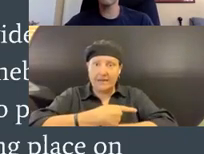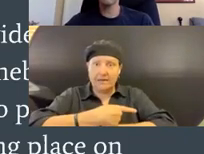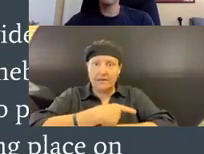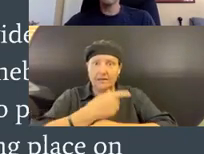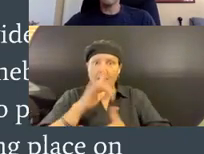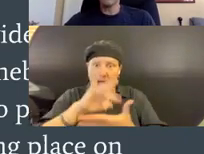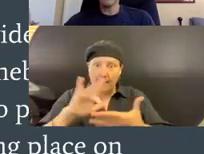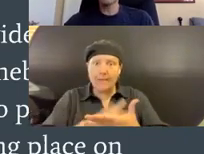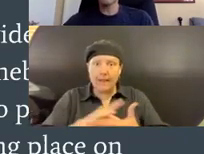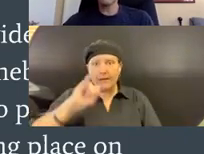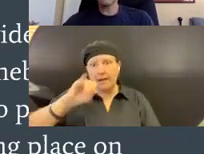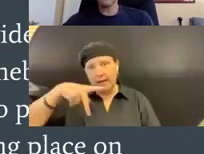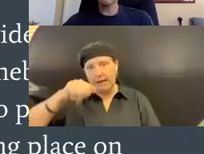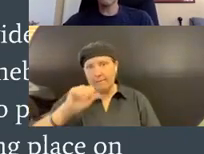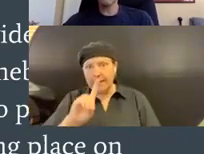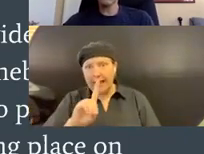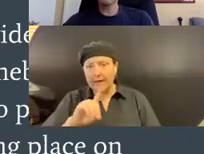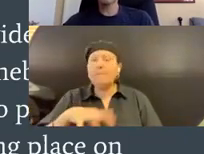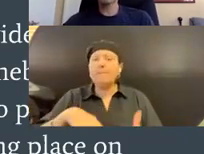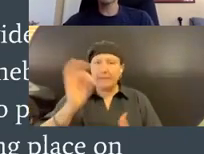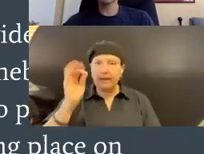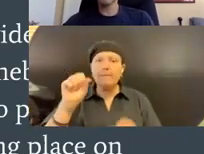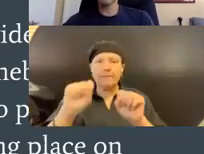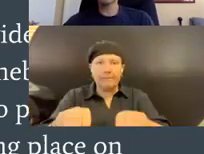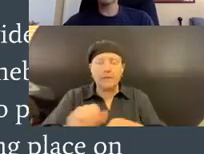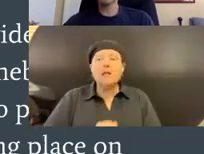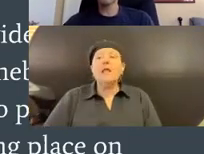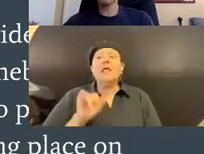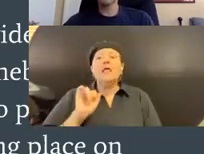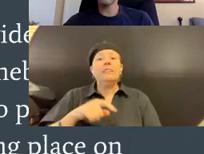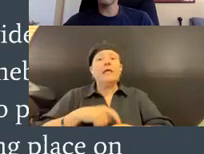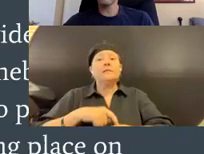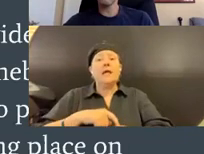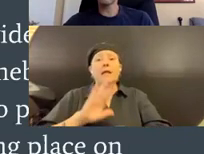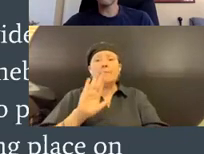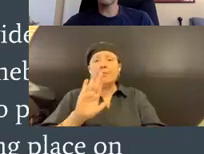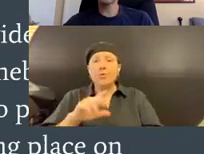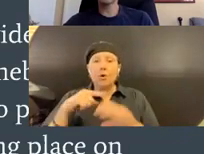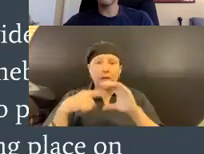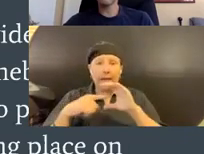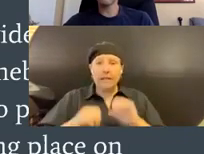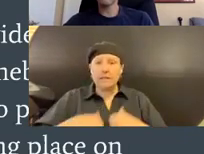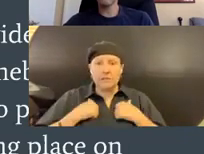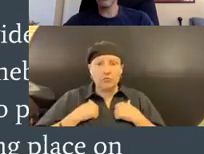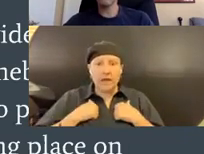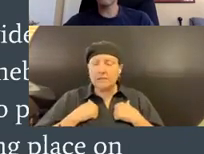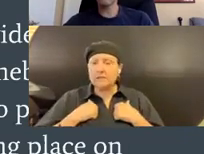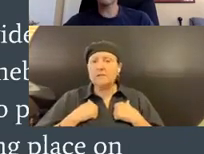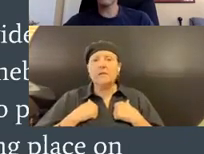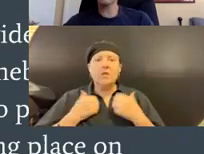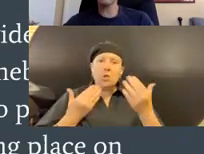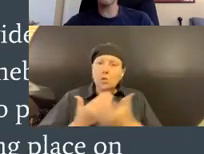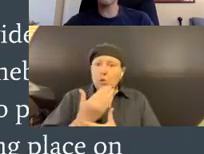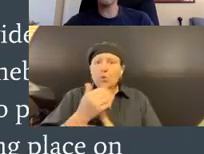materials. And during that time, we'll be able to give you your email address, your new